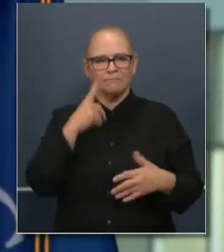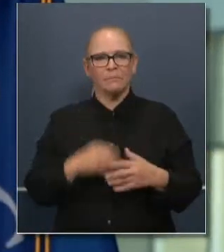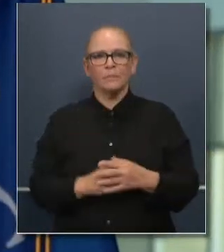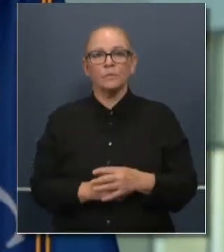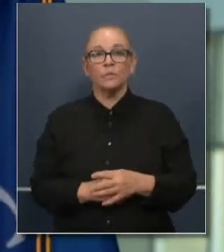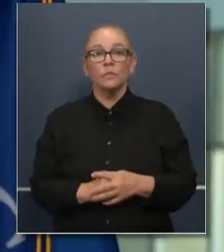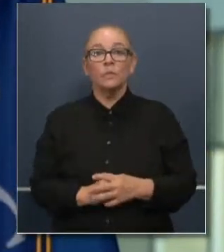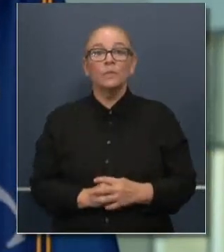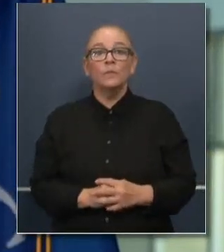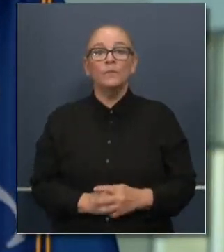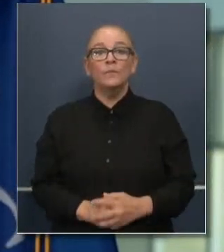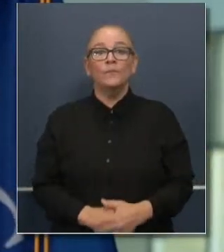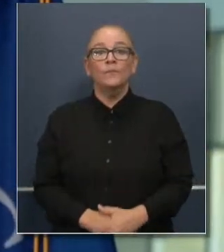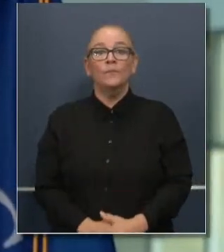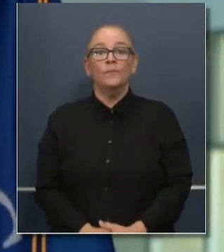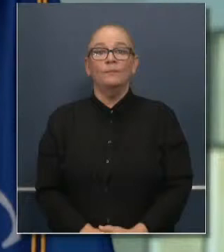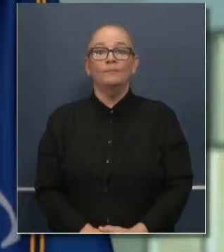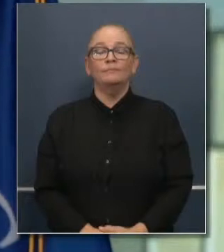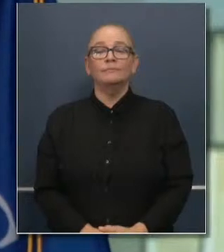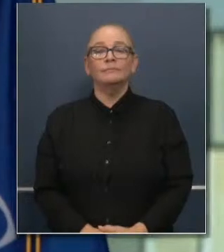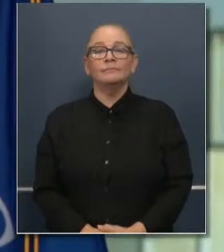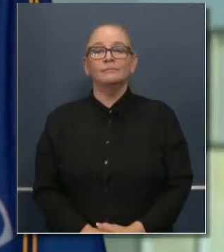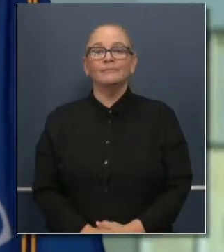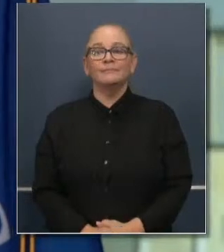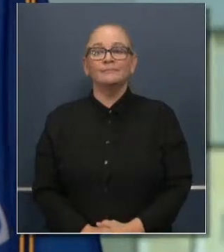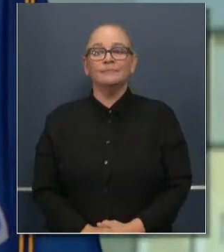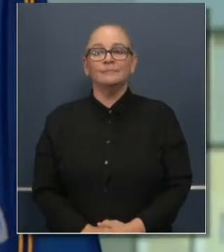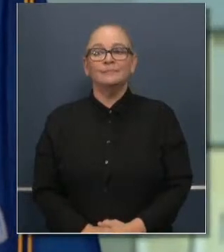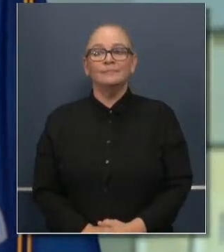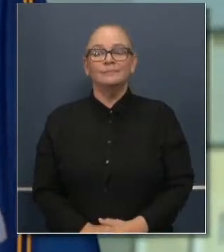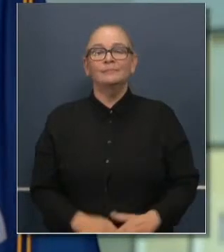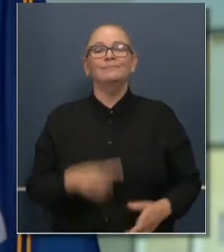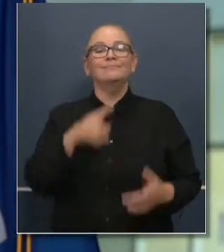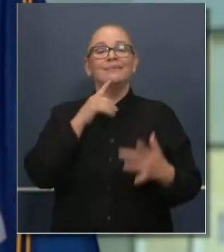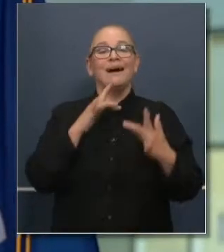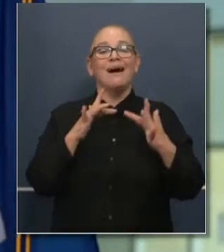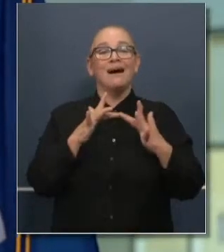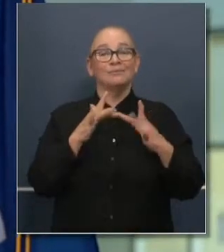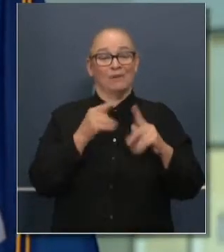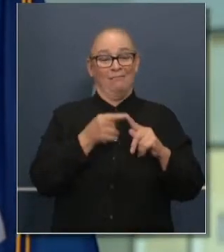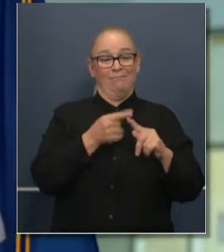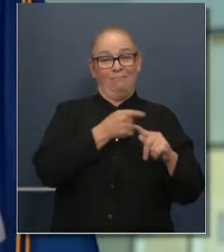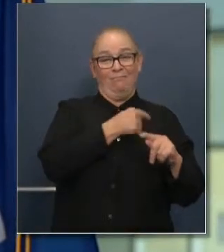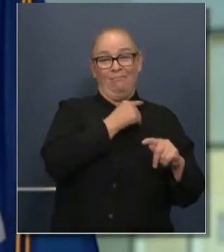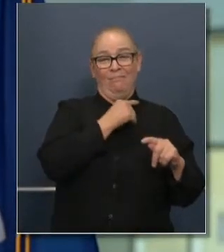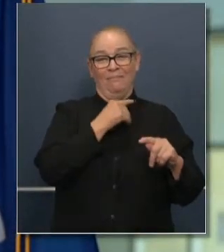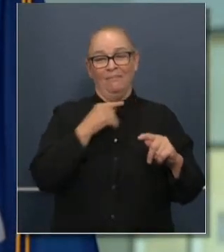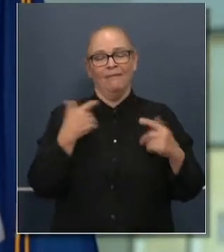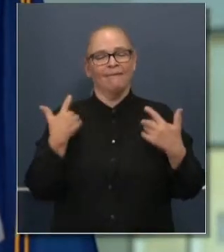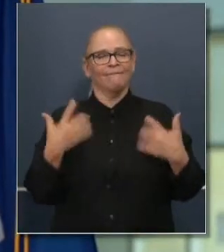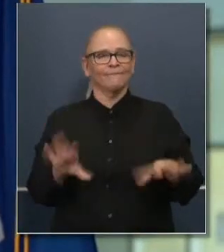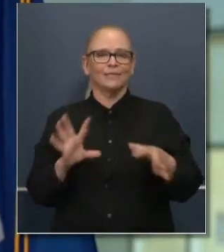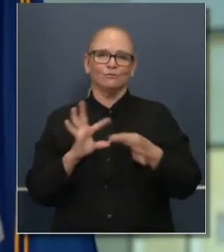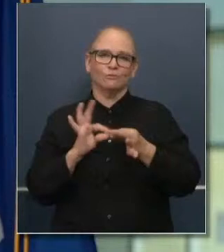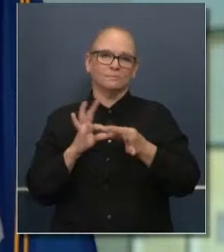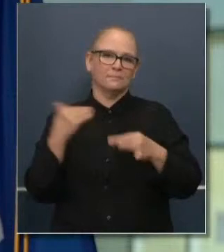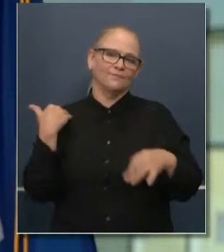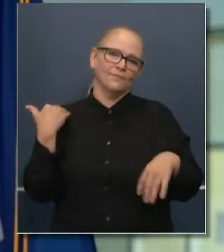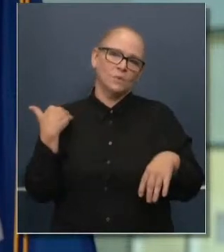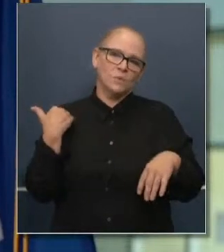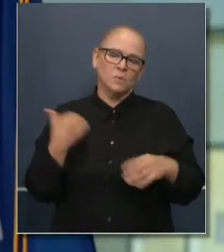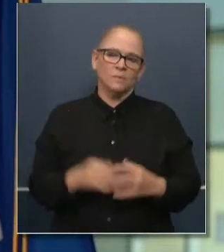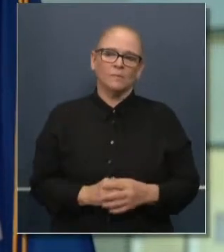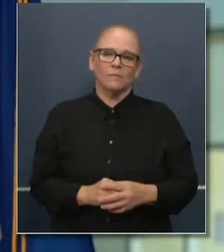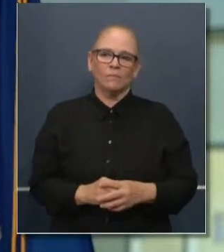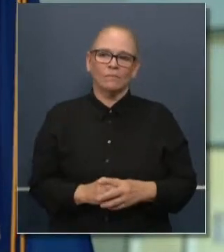So with contact tracing, as we've talked about over the last couple of weeks, as we build up our contact